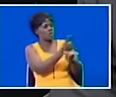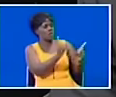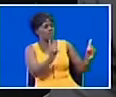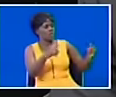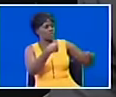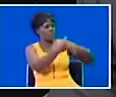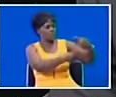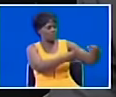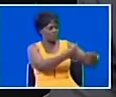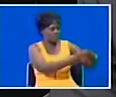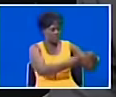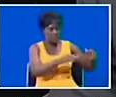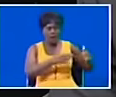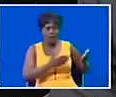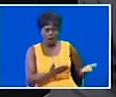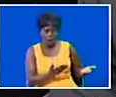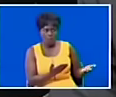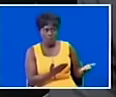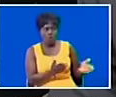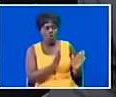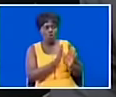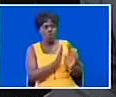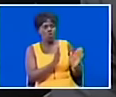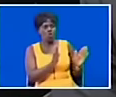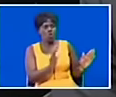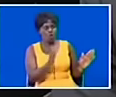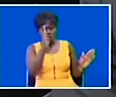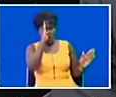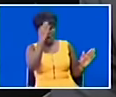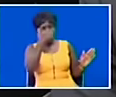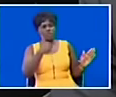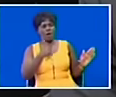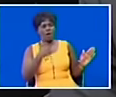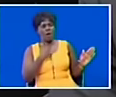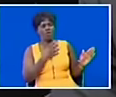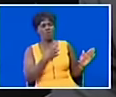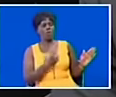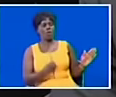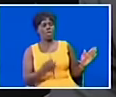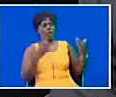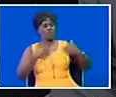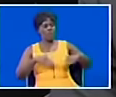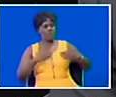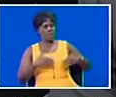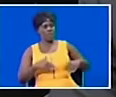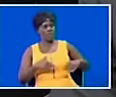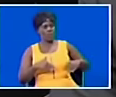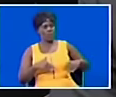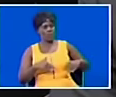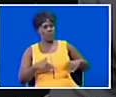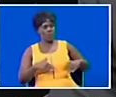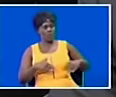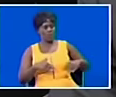process where there shall be no doubt whatsoever that the will of the people has not been tampered